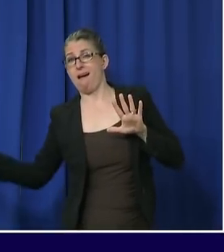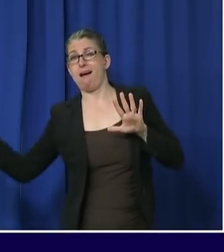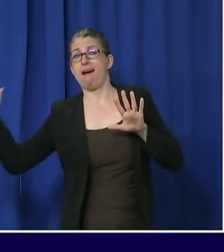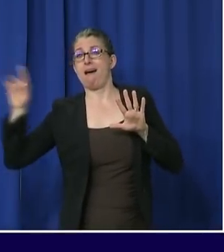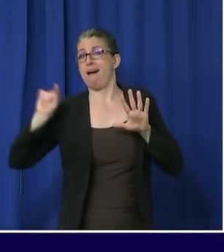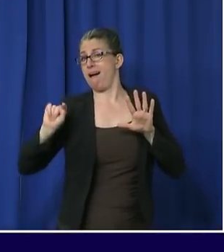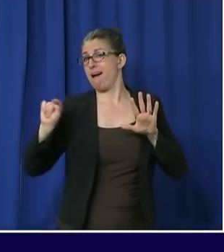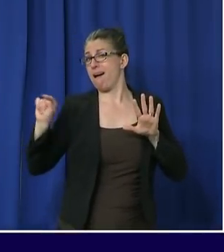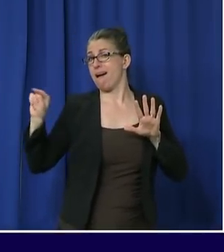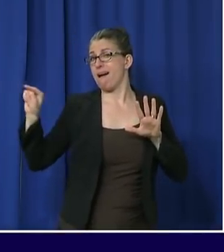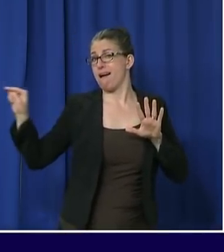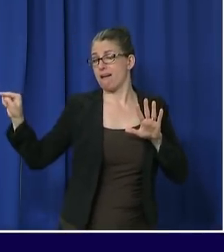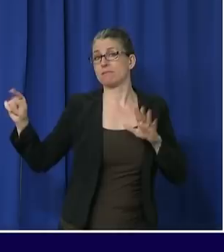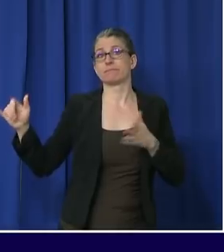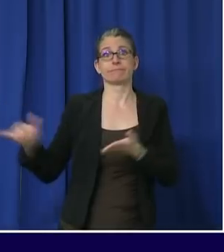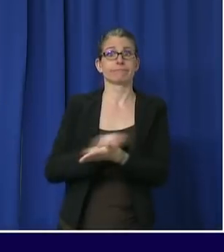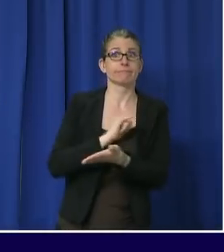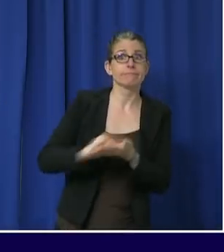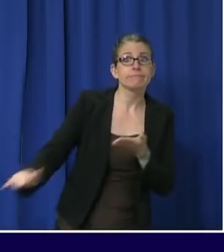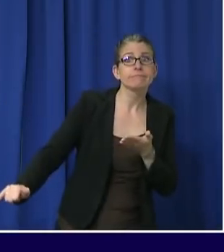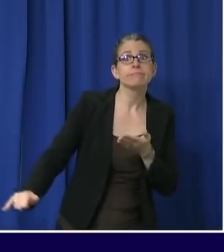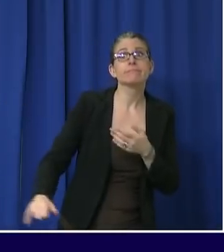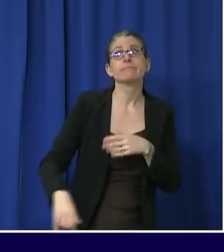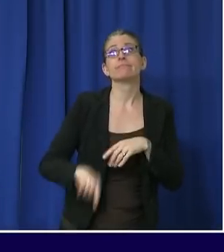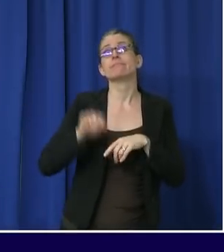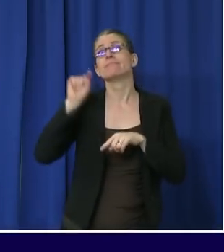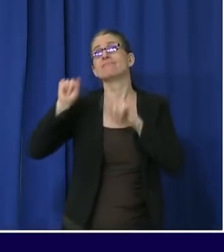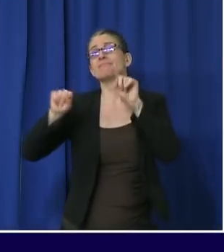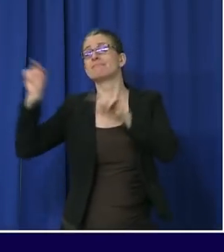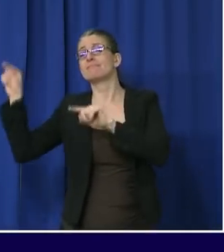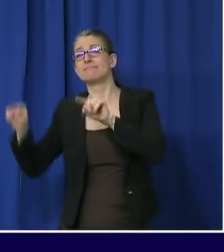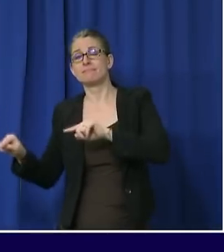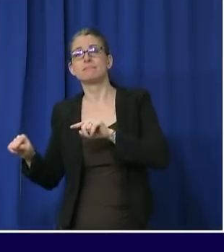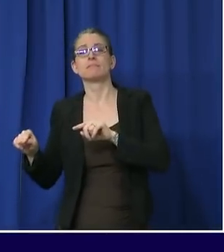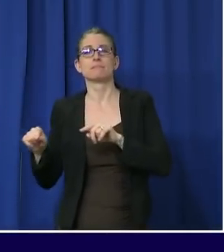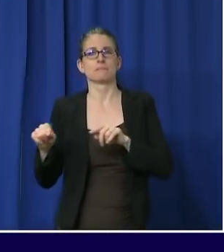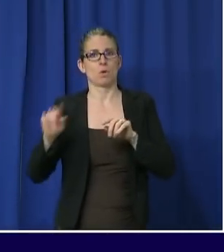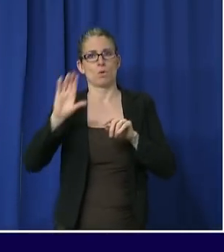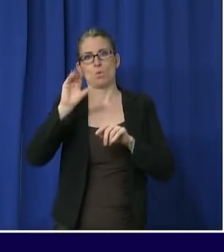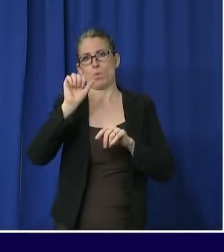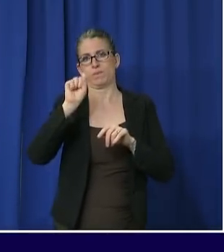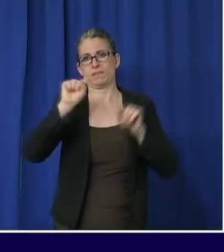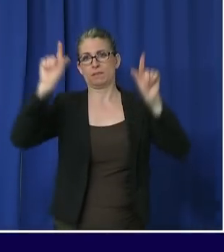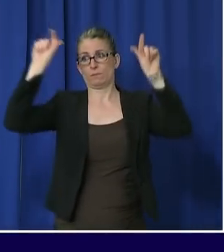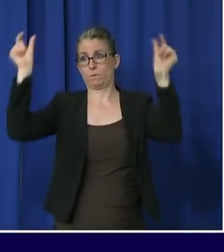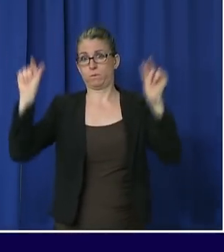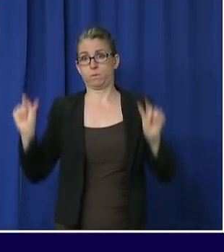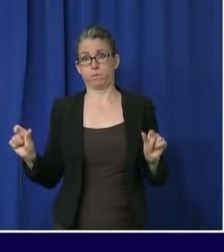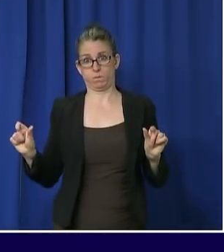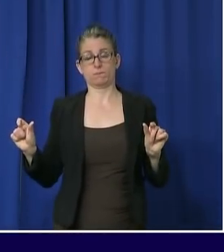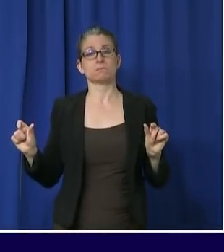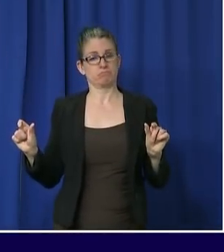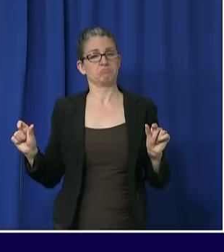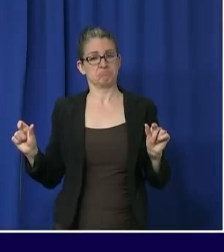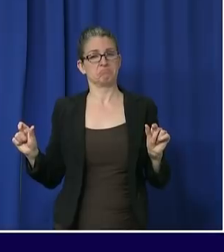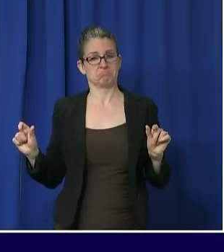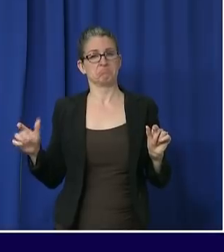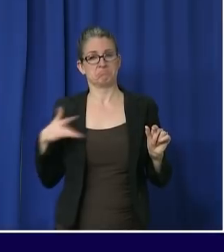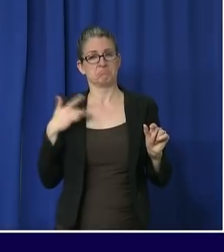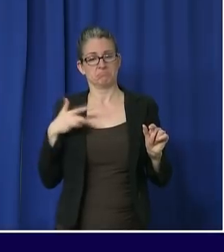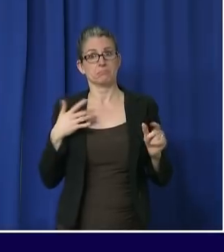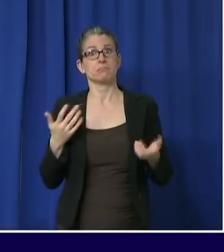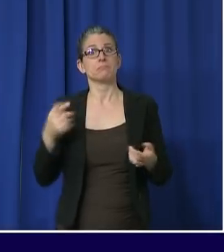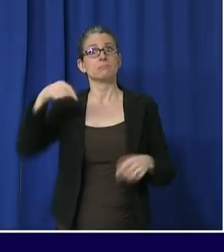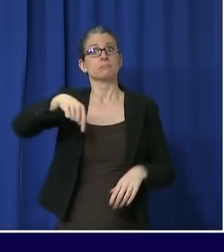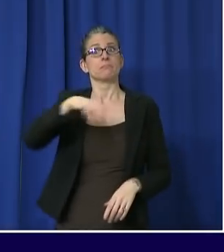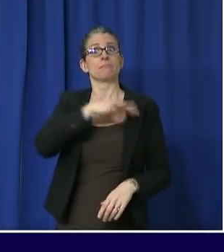reports, for example, of individuals with respiratory illnesses where all of the diagnostic tests were negative, which would be